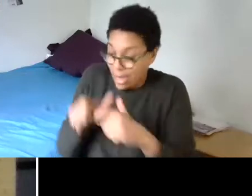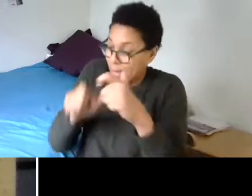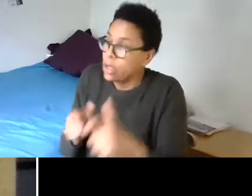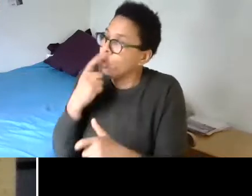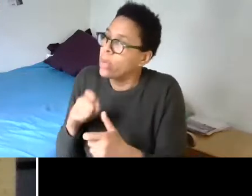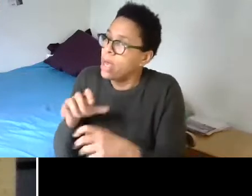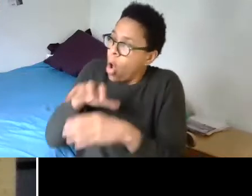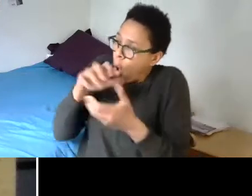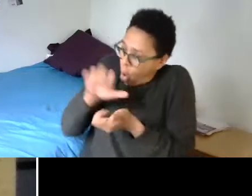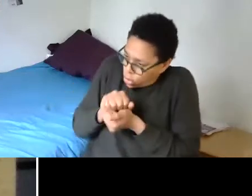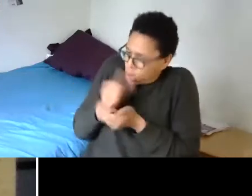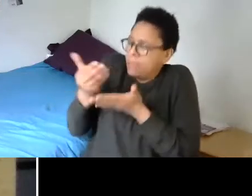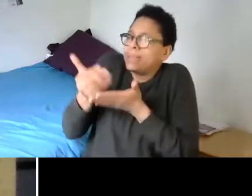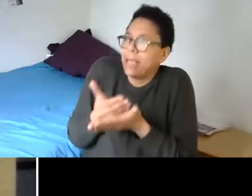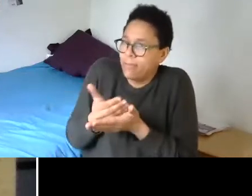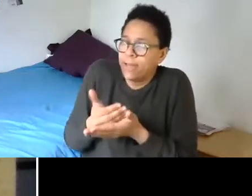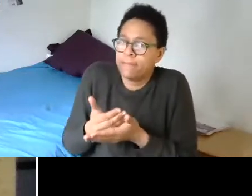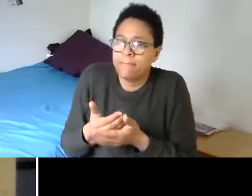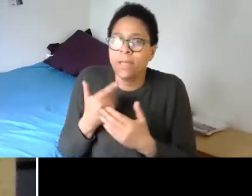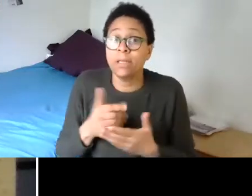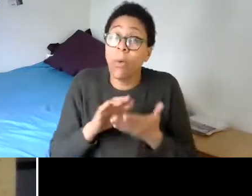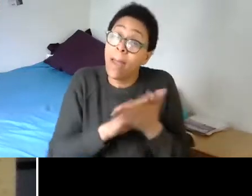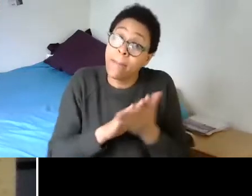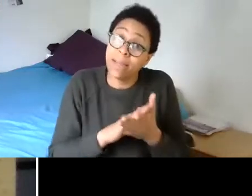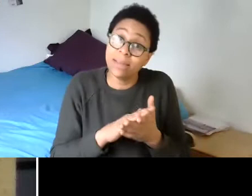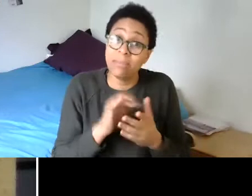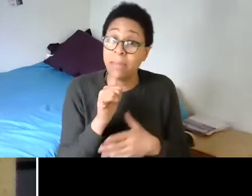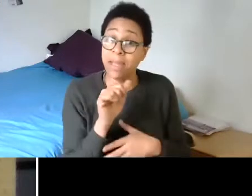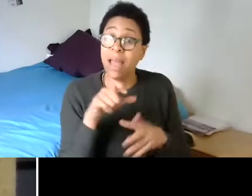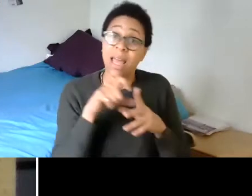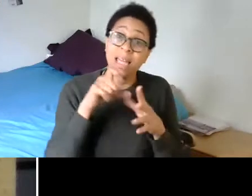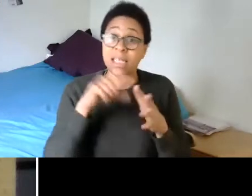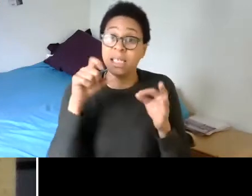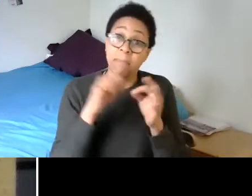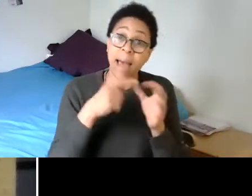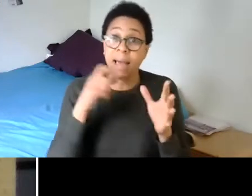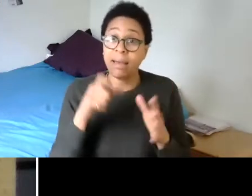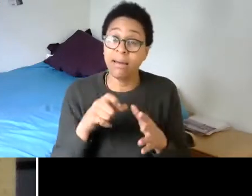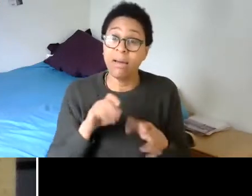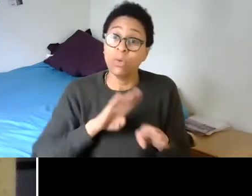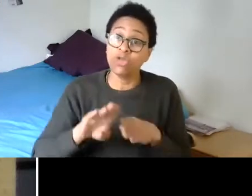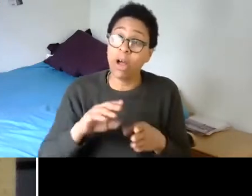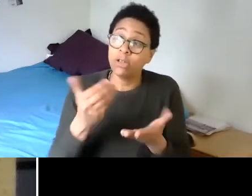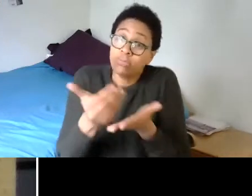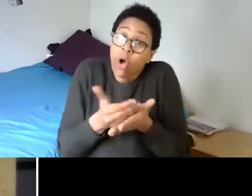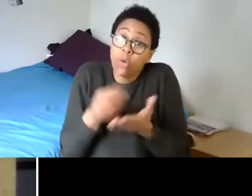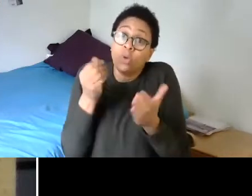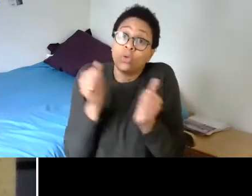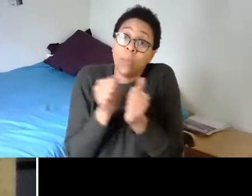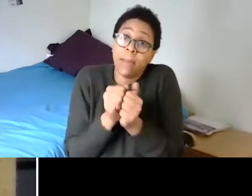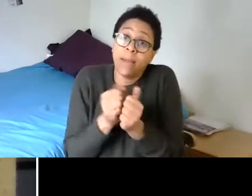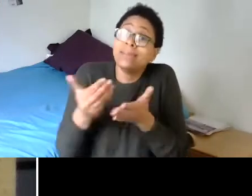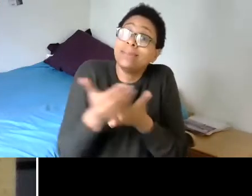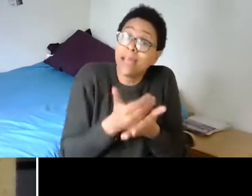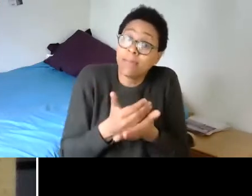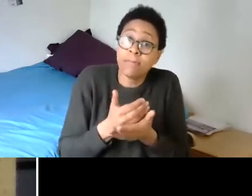loss. So was de Bac keeping this envelope safe? Or probably, which is more likely, like so many of us nowadays, it was